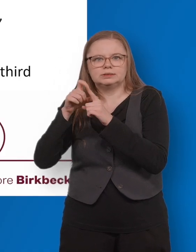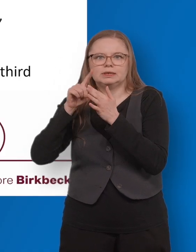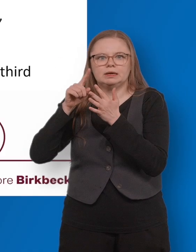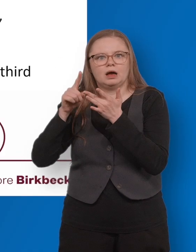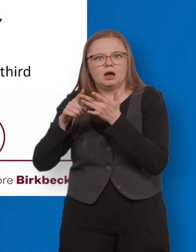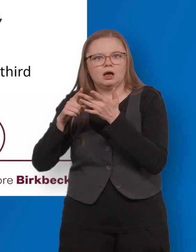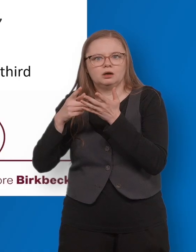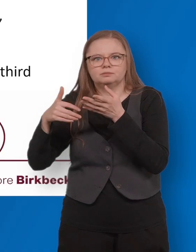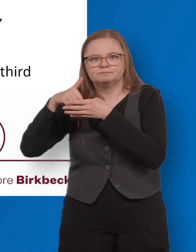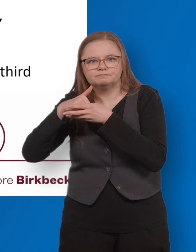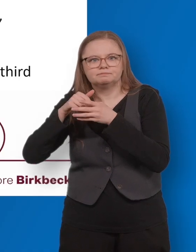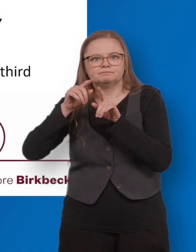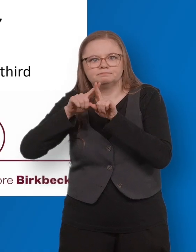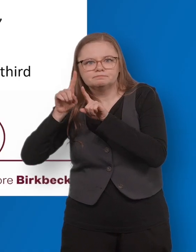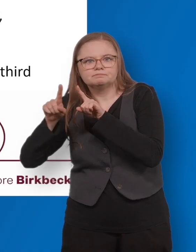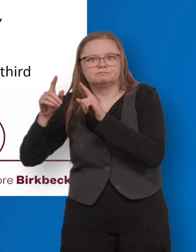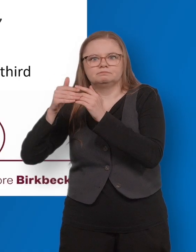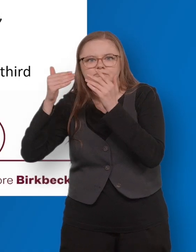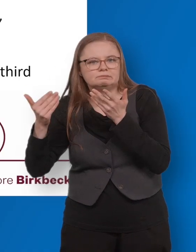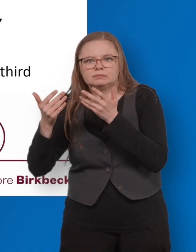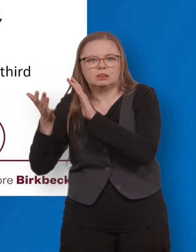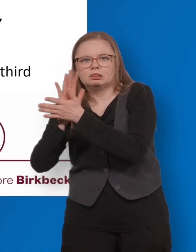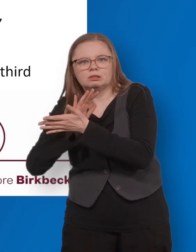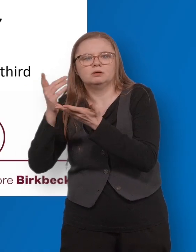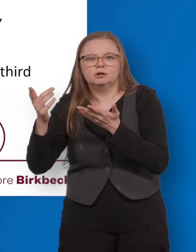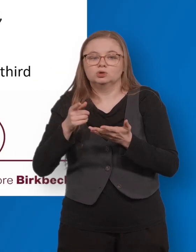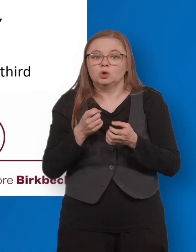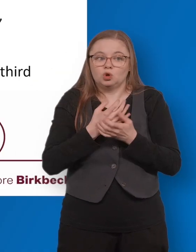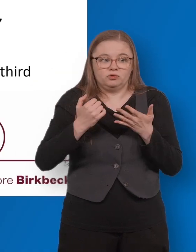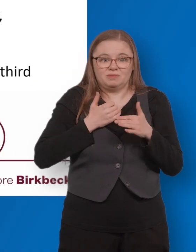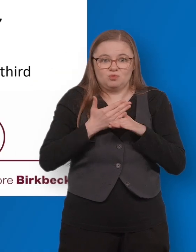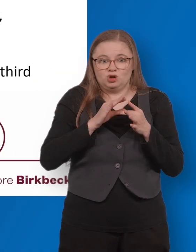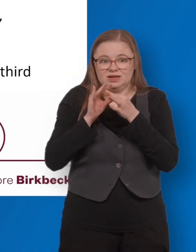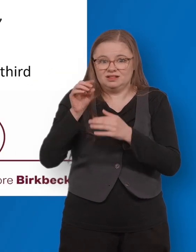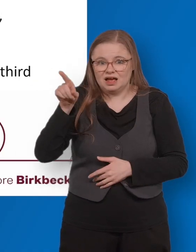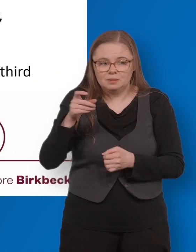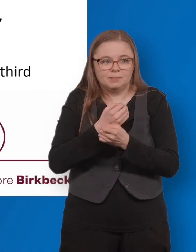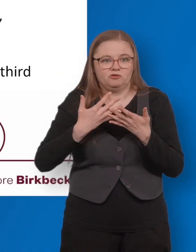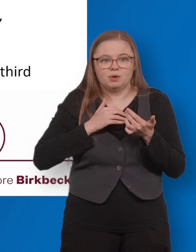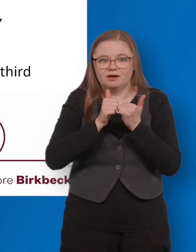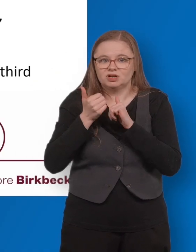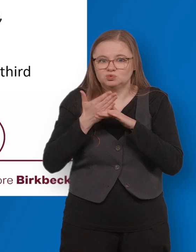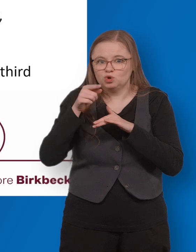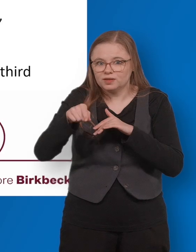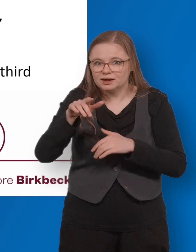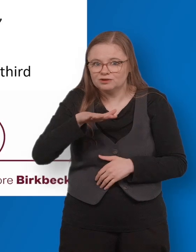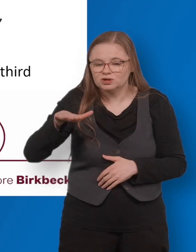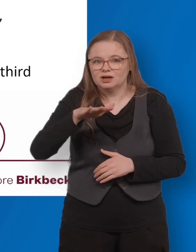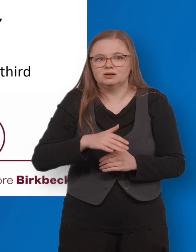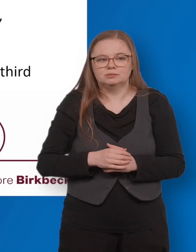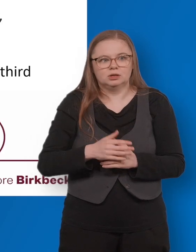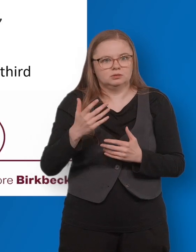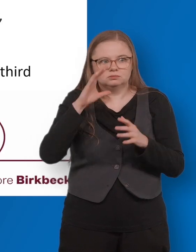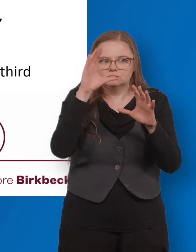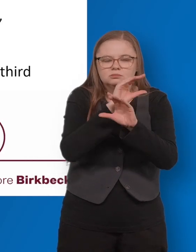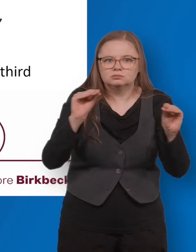about occupational health. It is about inclusion. So many of my friends work in this field. People, be very, very aware